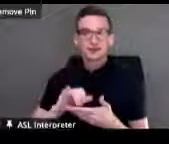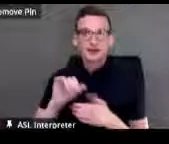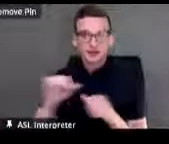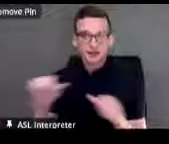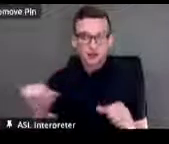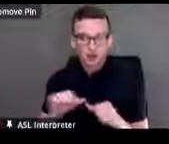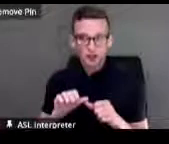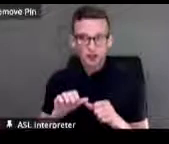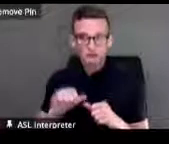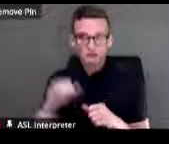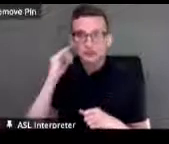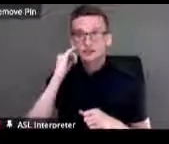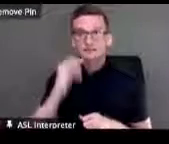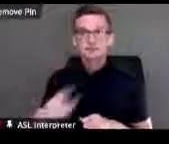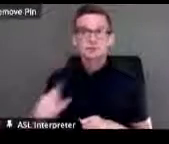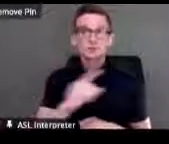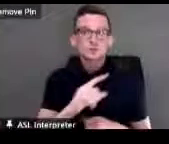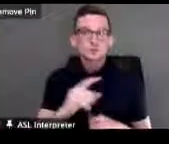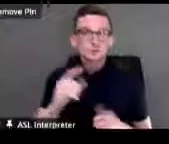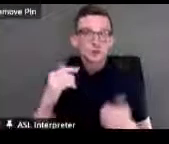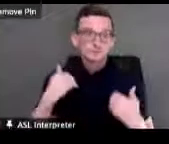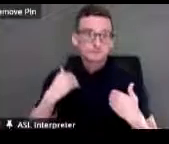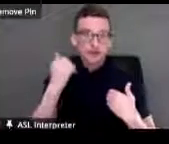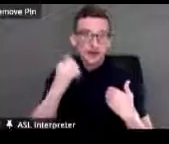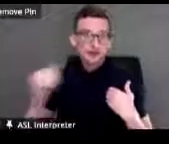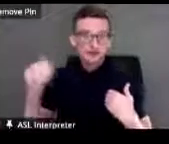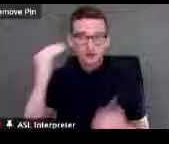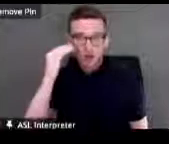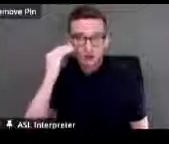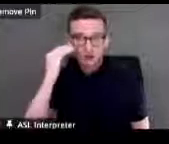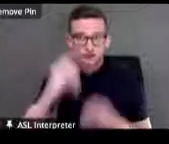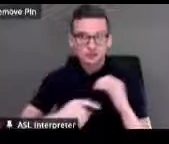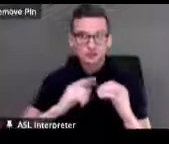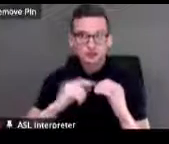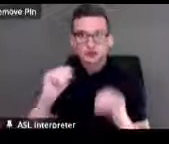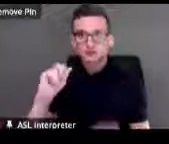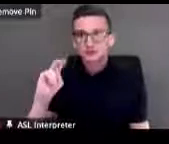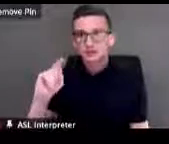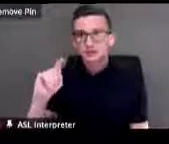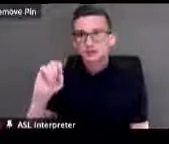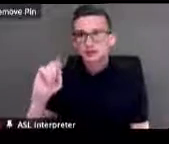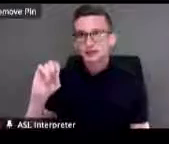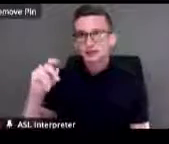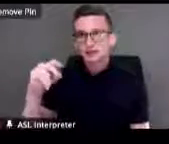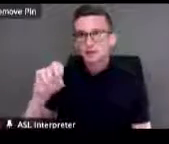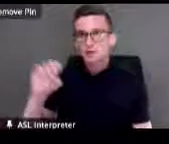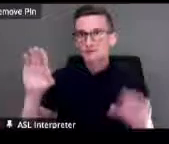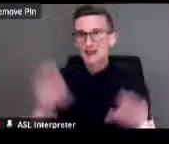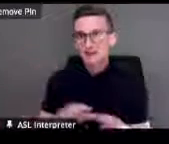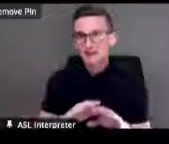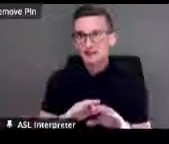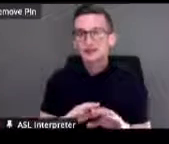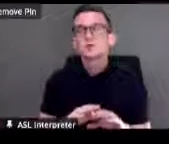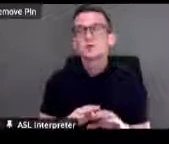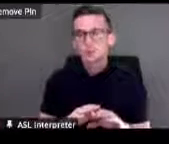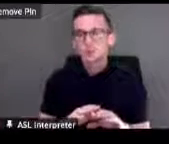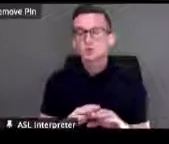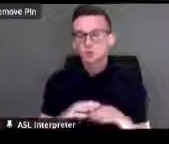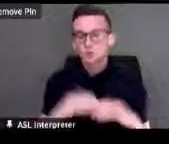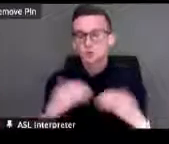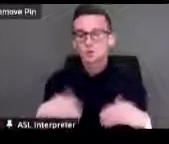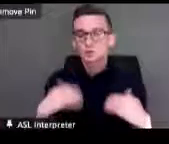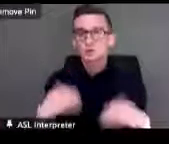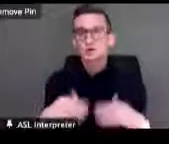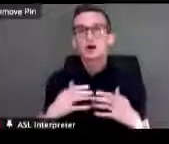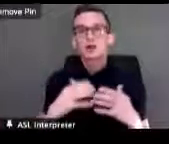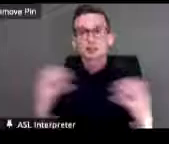If you have any knowledge of the Antelope Valley, it is there is currently a lot of things that shows the actual